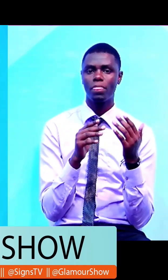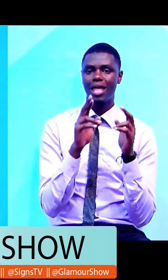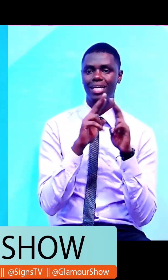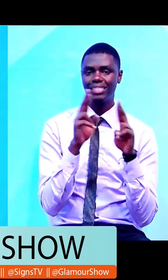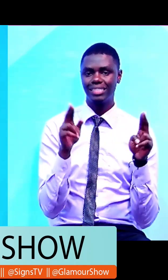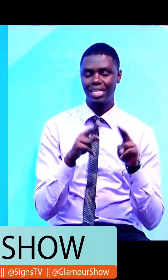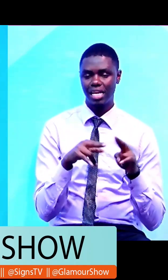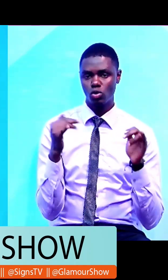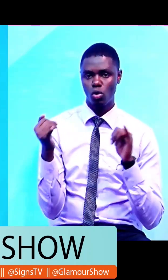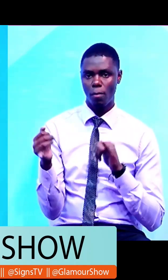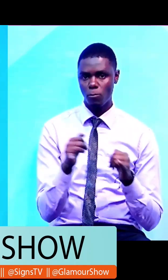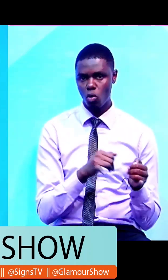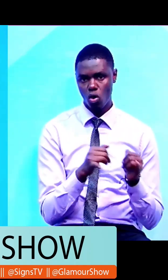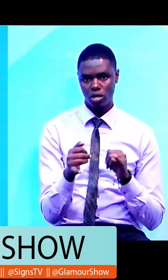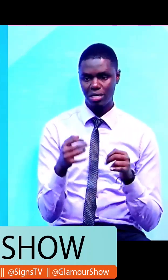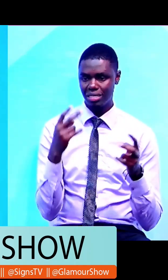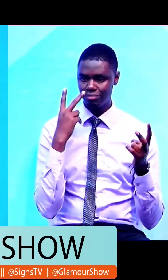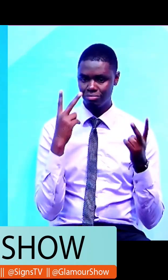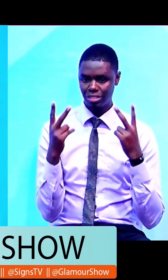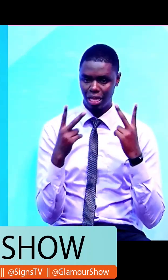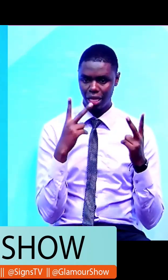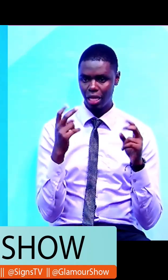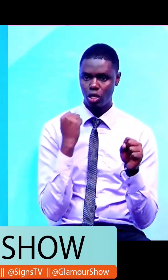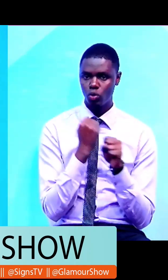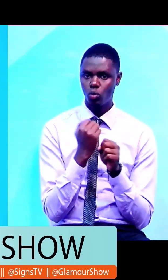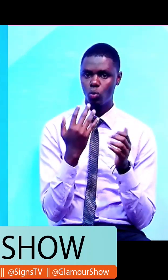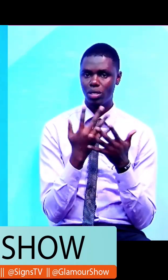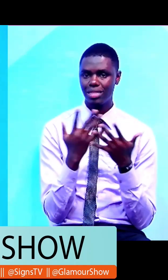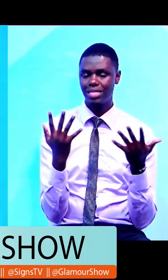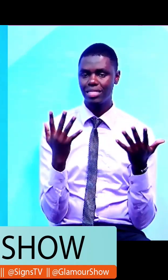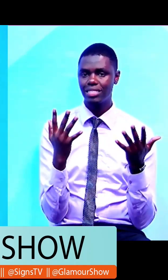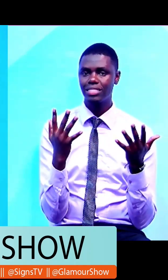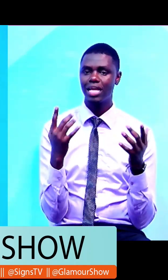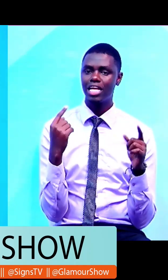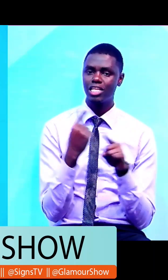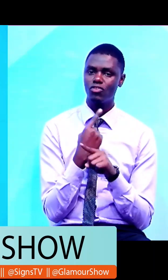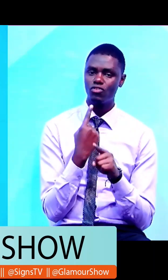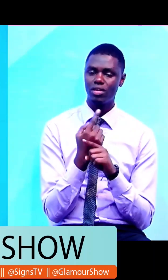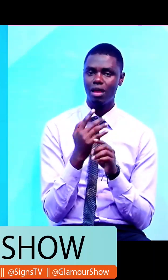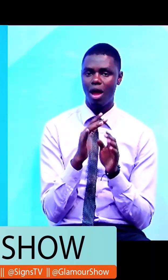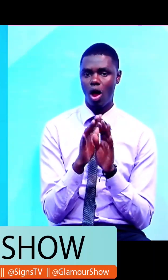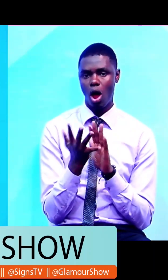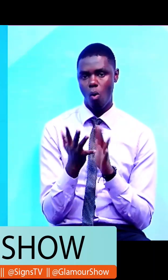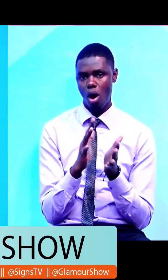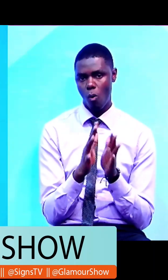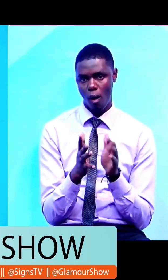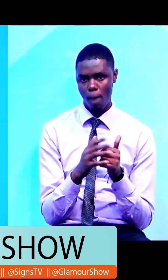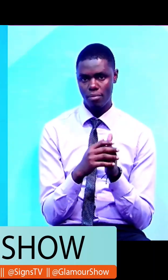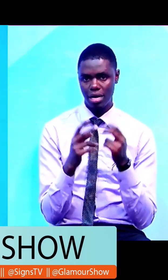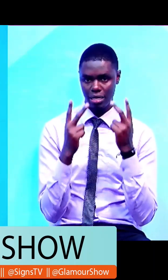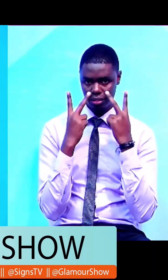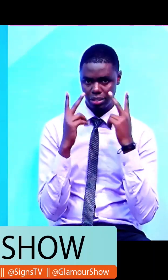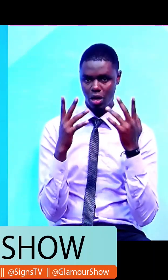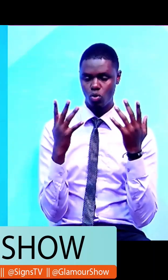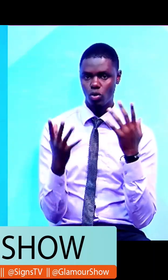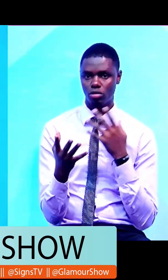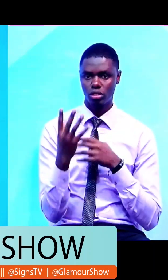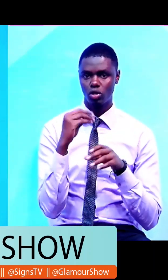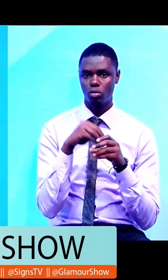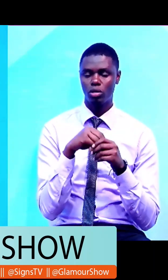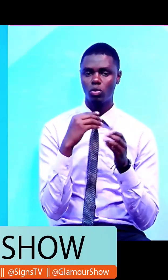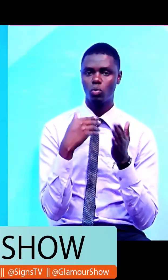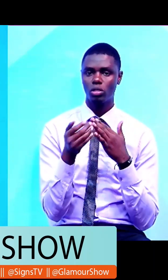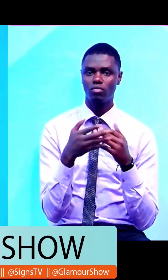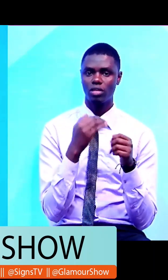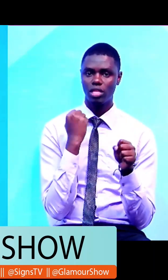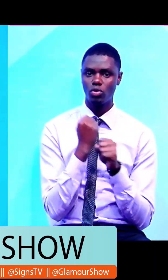international models and see how they're doing things different from the way you are doing here, and see how you can incorporate whatever they're